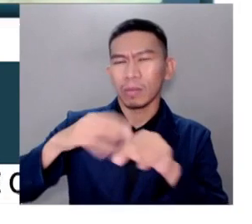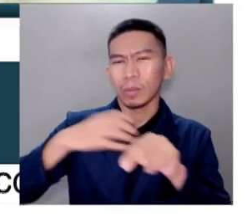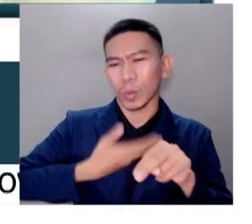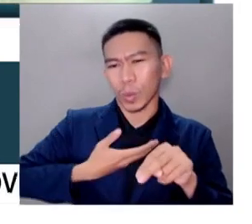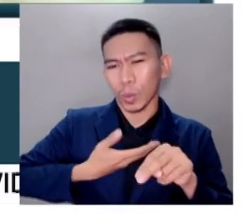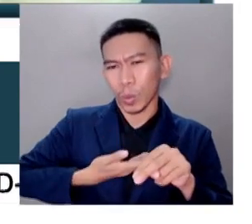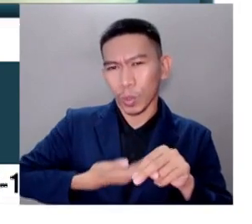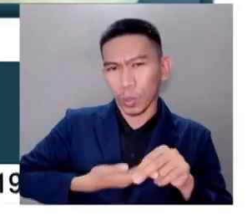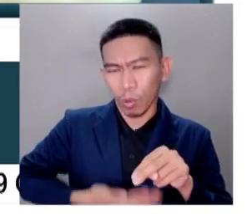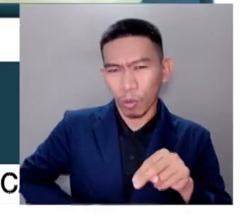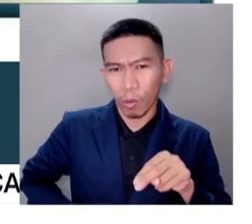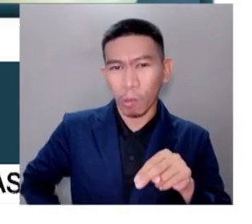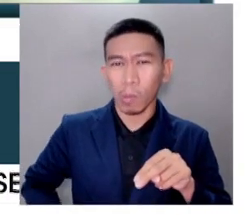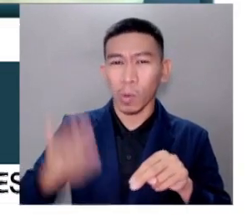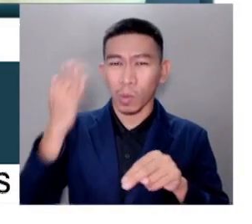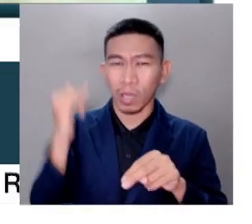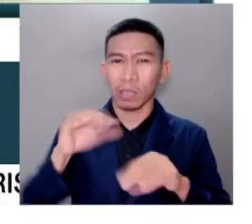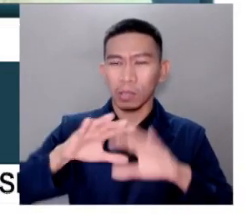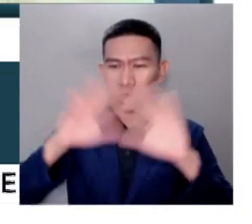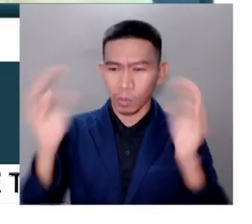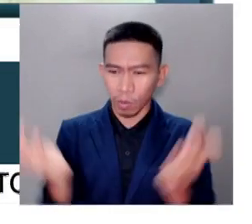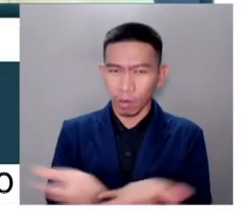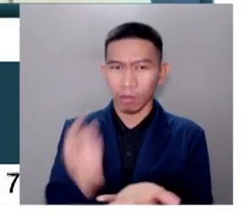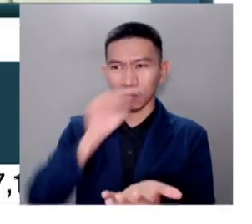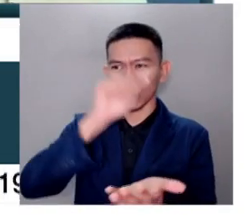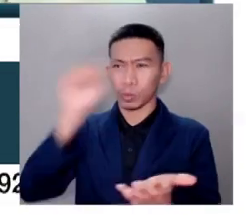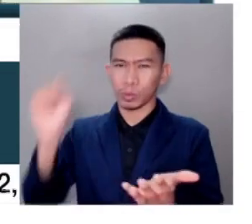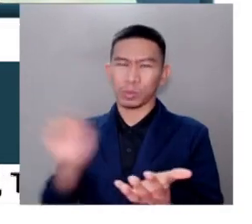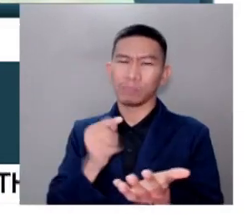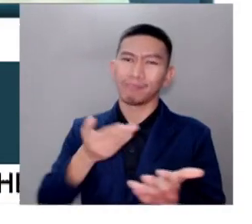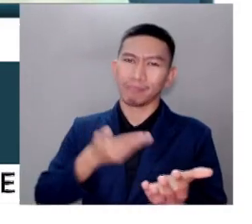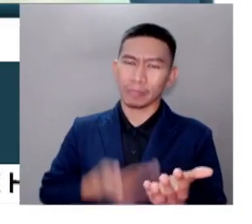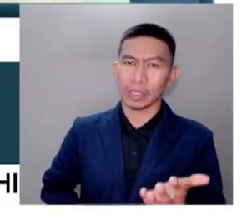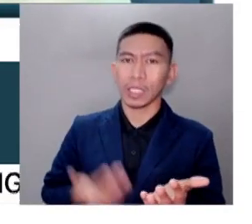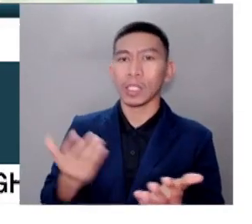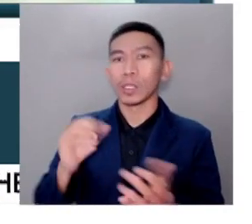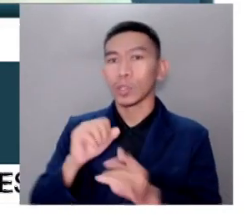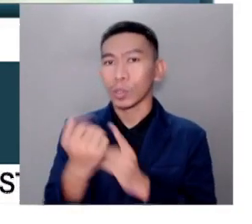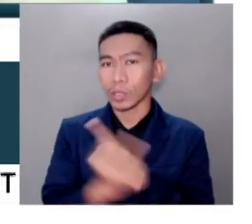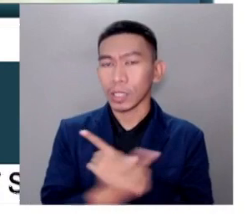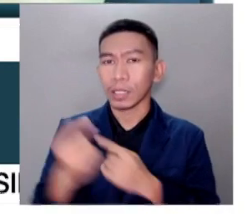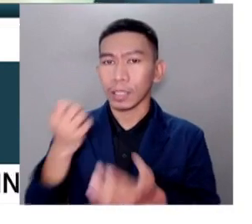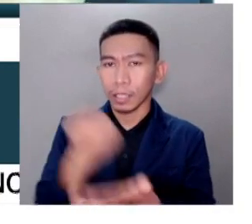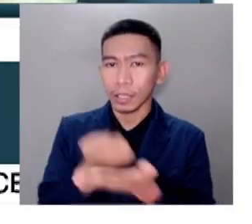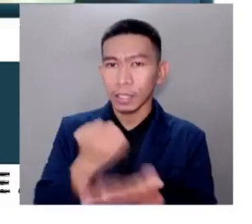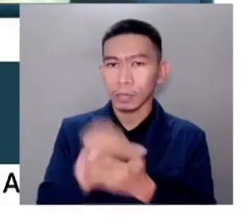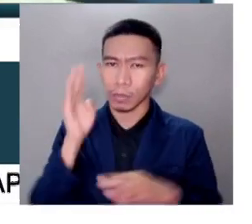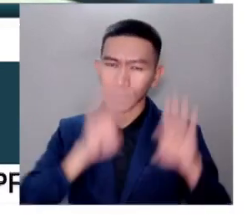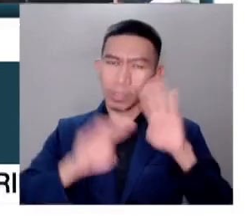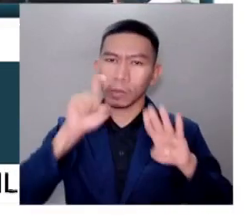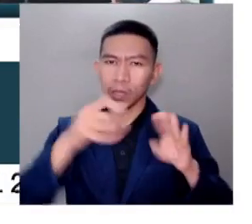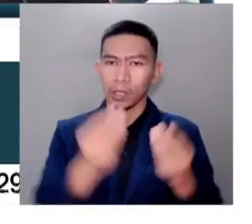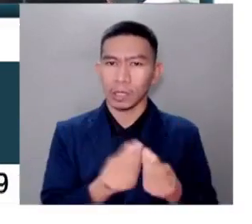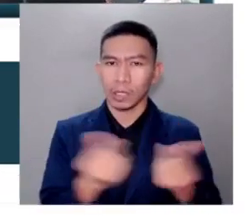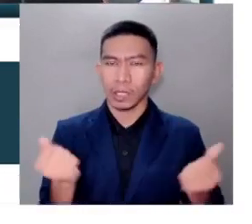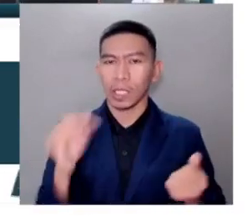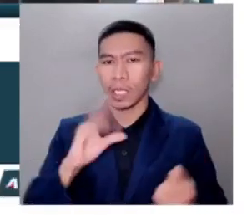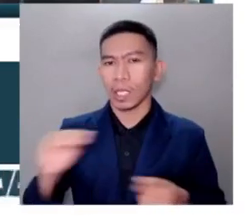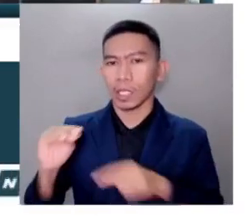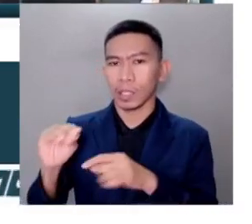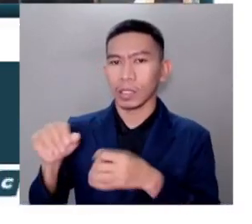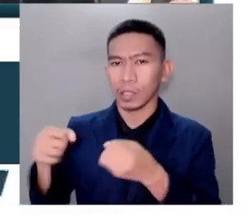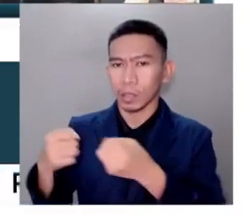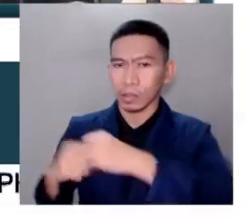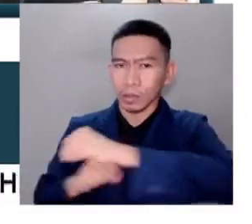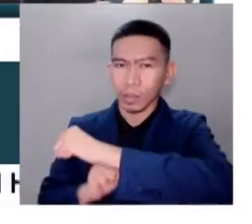be in many parts of the world. So there's social and economic measures that need to be addressed, as well as the very fundamental electoral